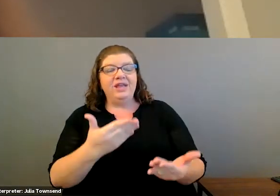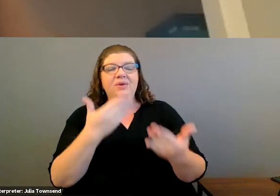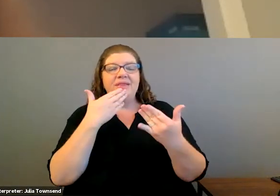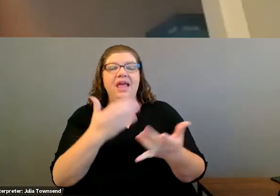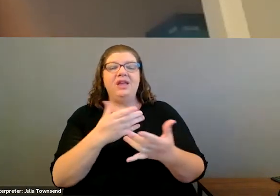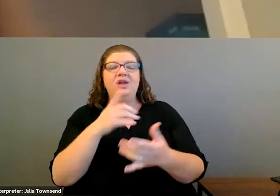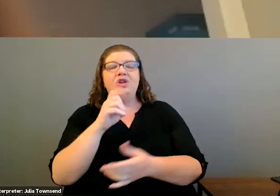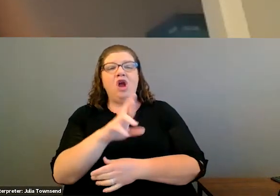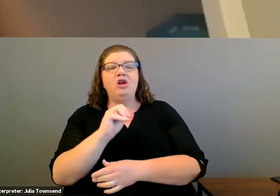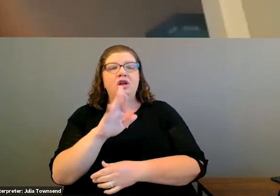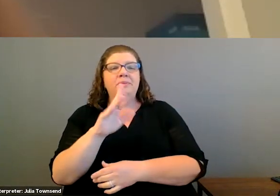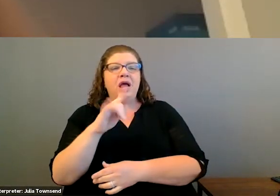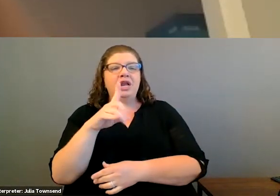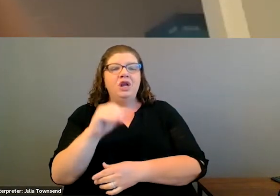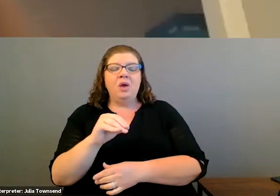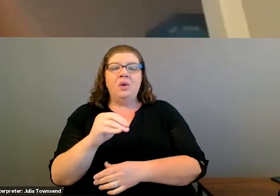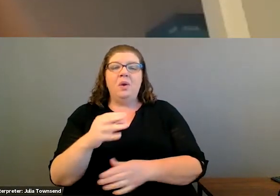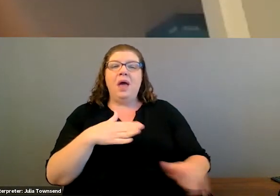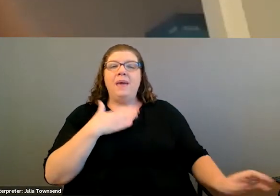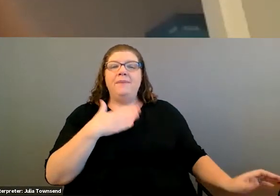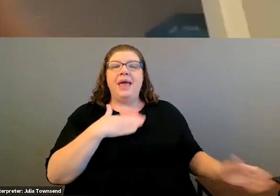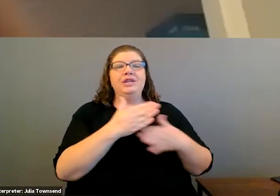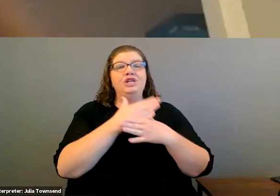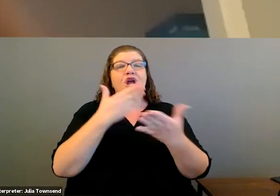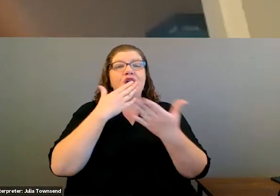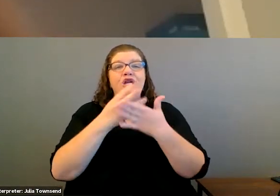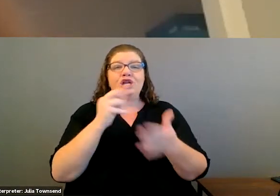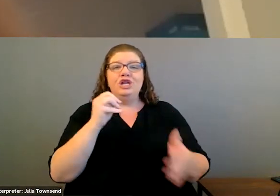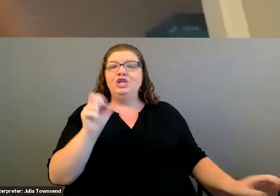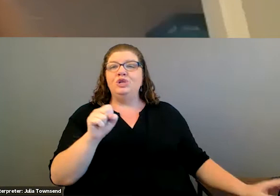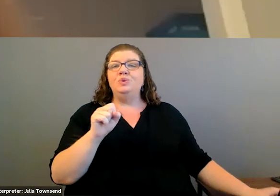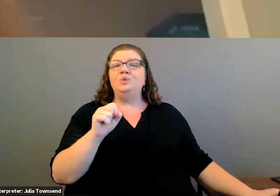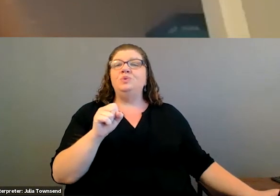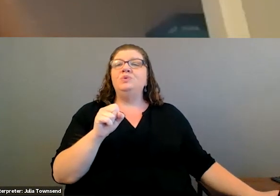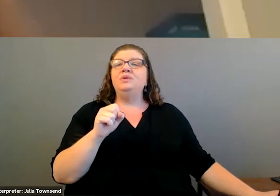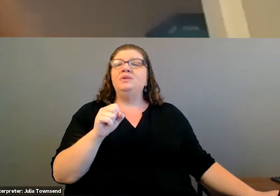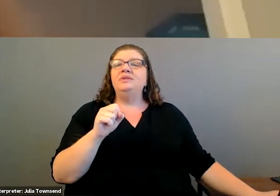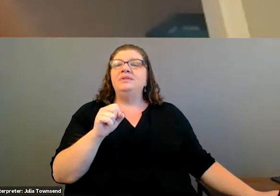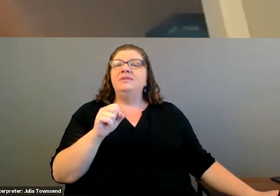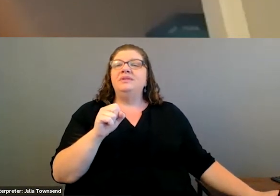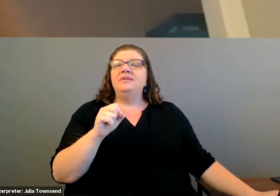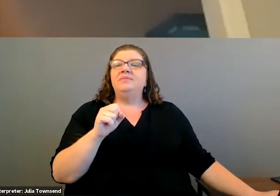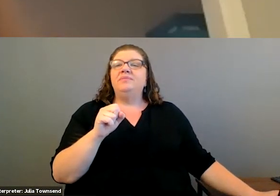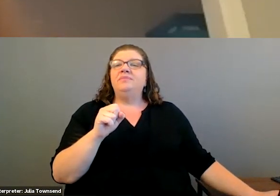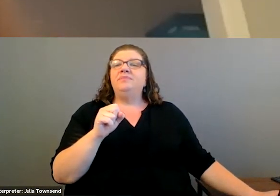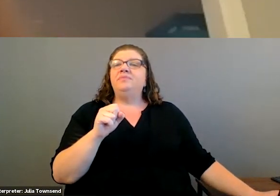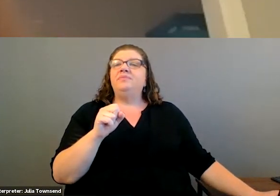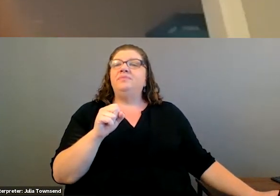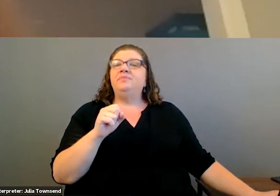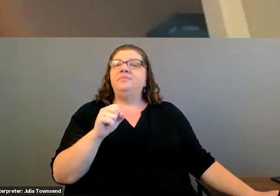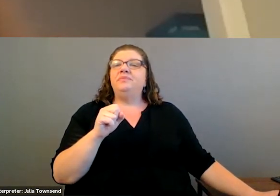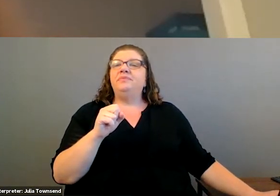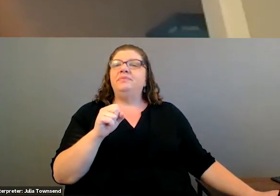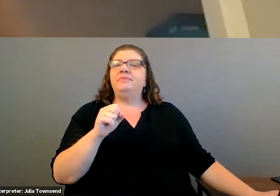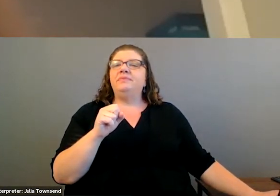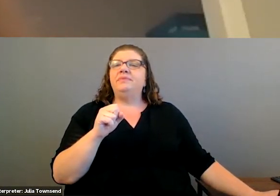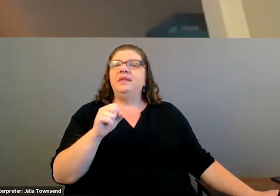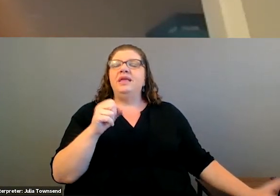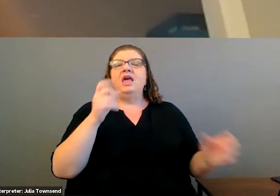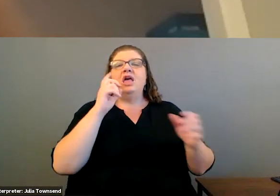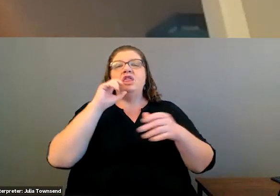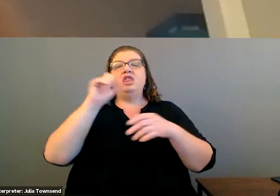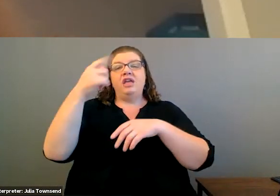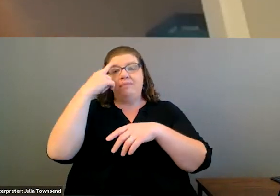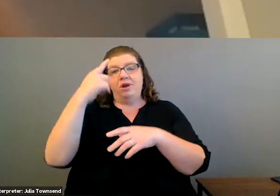Dr. Maldonado. I'm happy to share good news. As we all know, the governor has released many of the requirements that